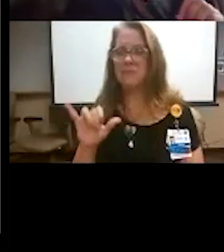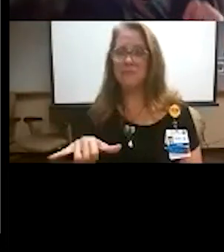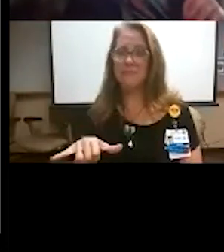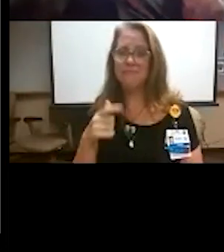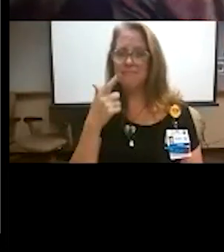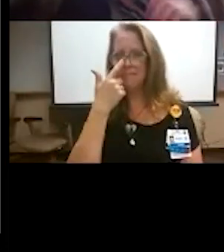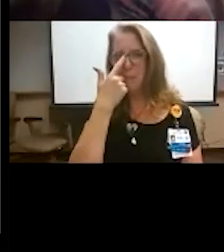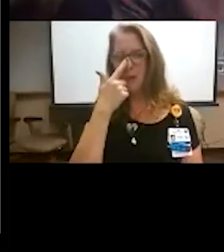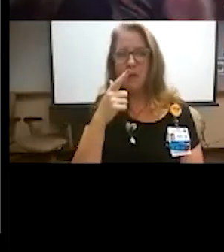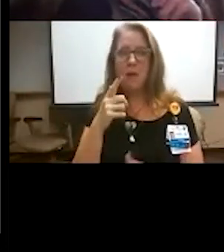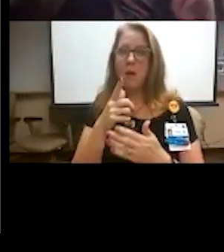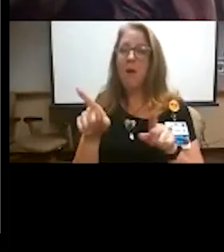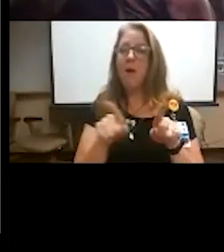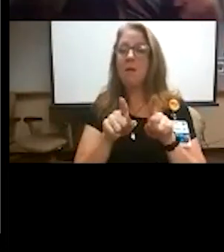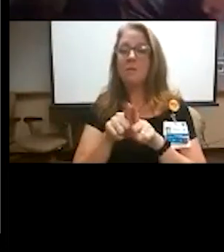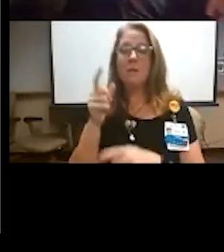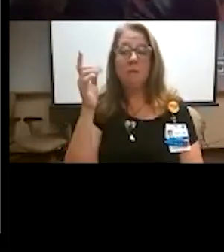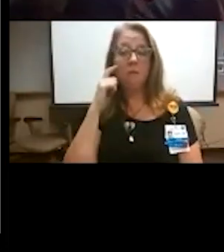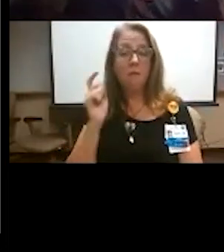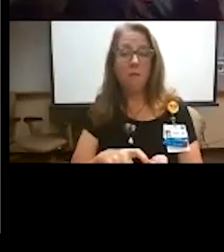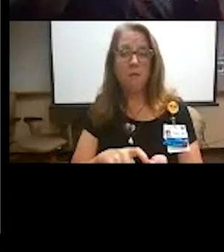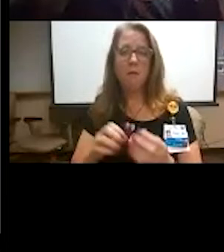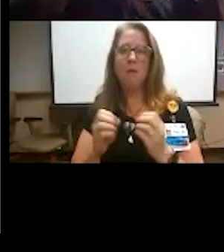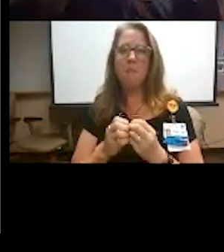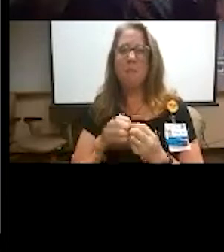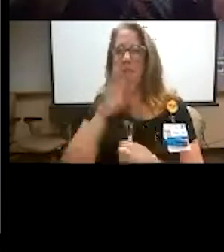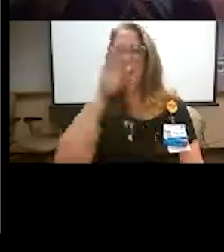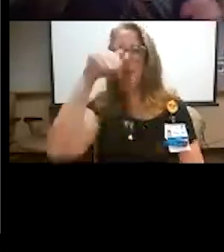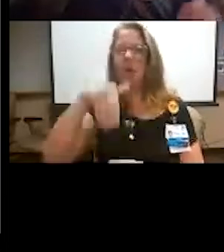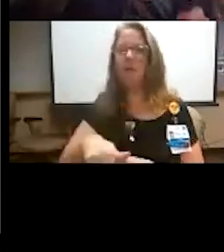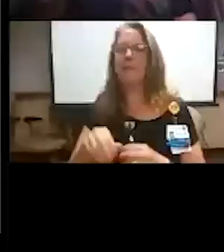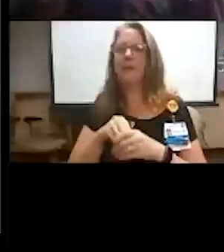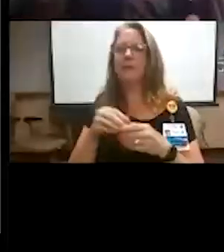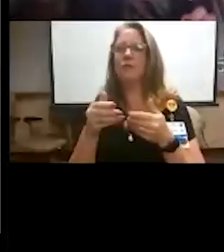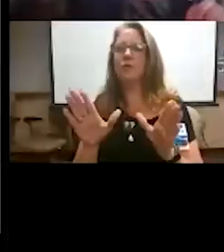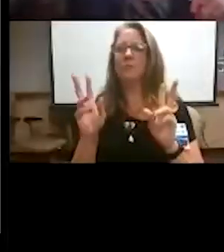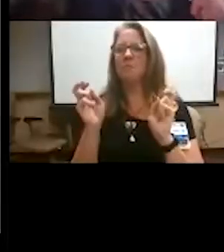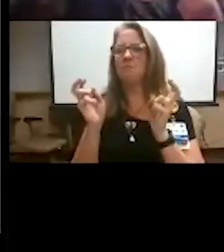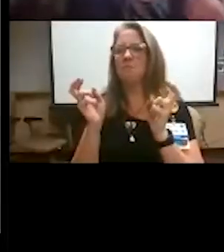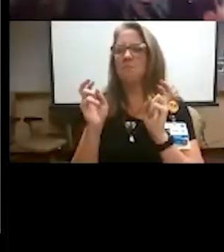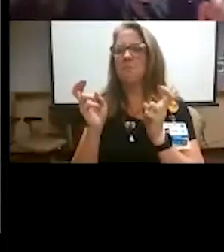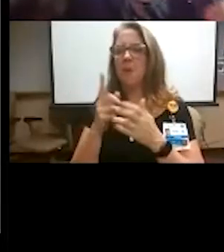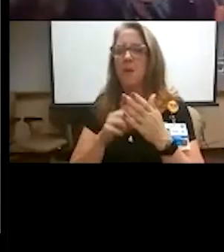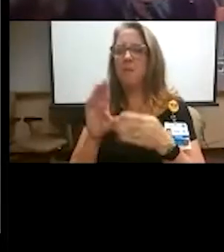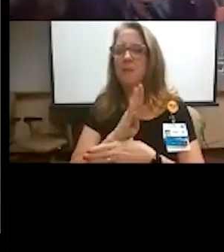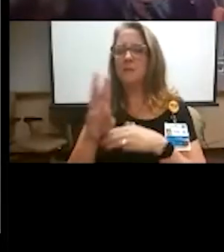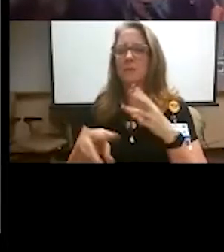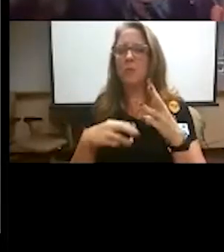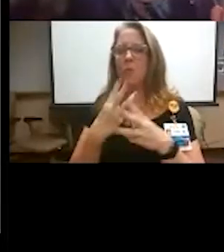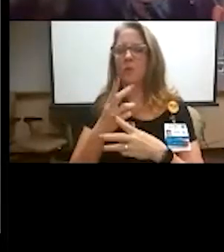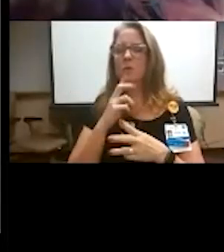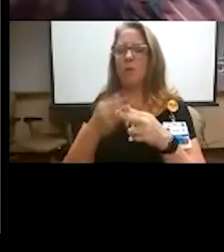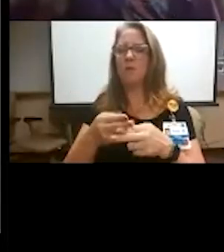And what you will also note is that there are more elephants in the room, what the business world calls the